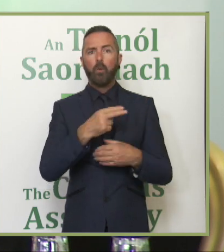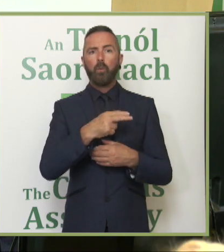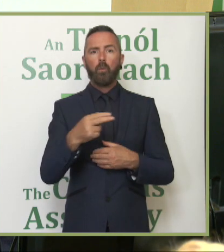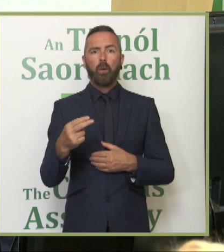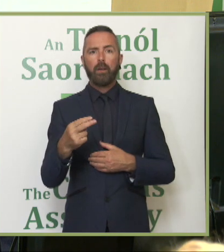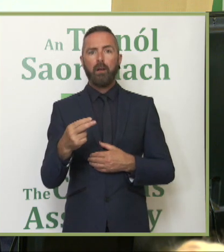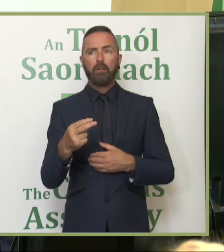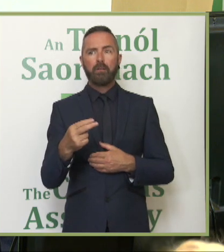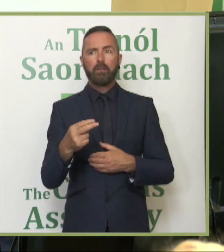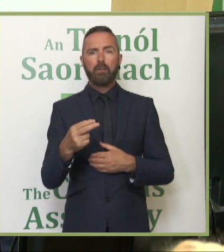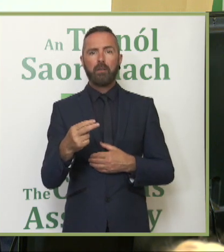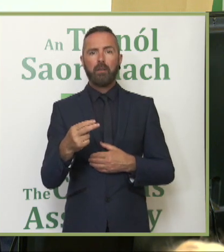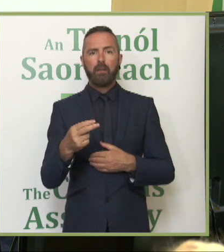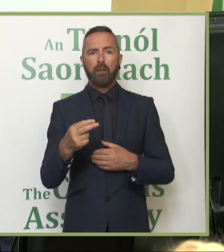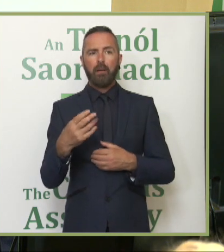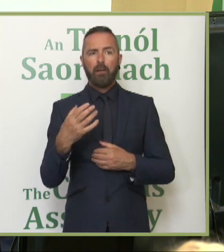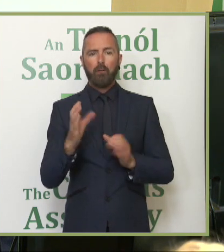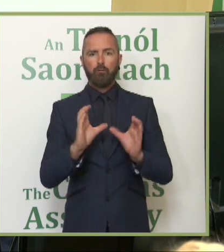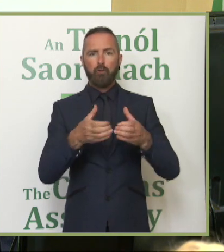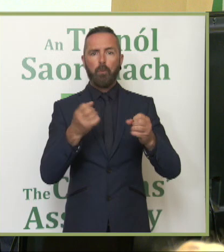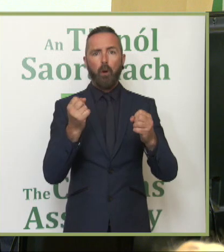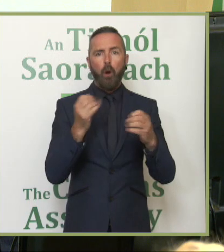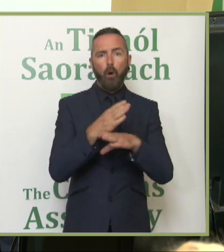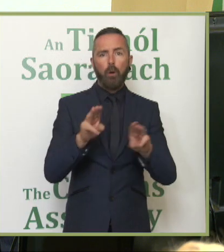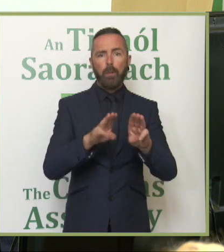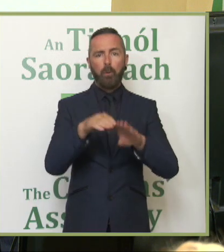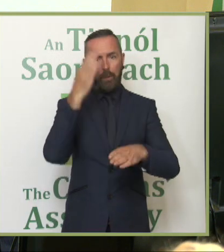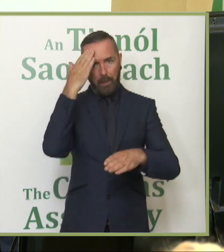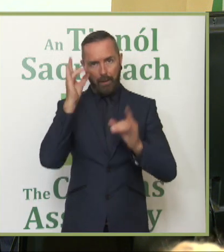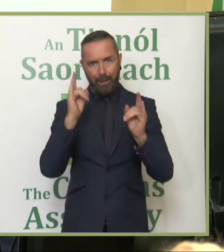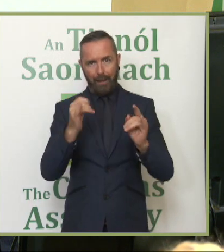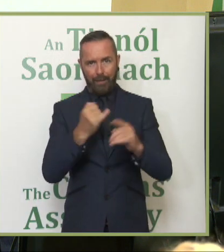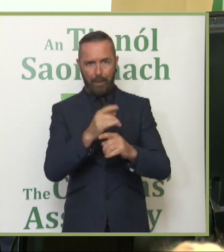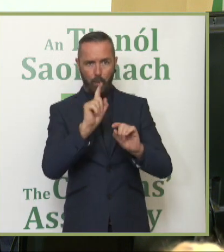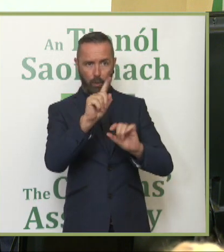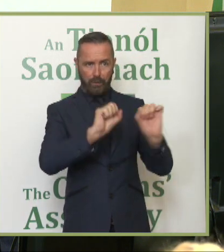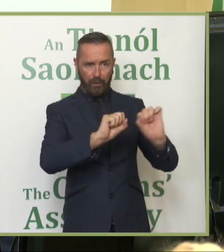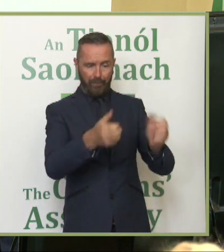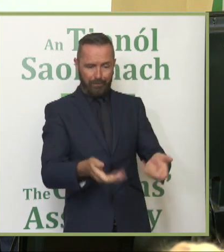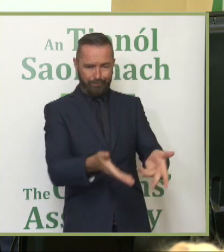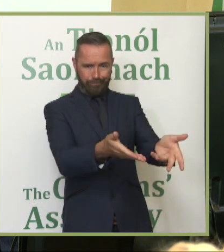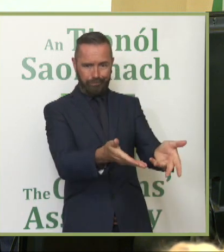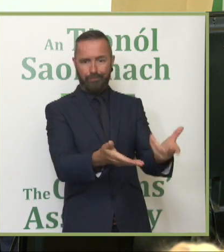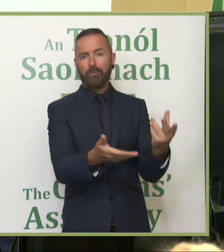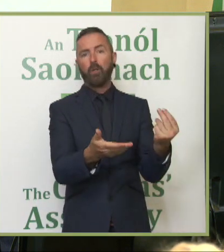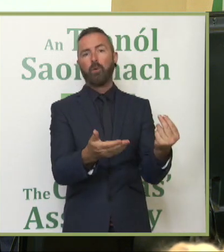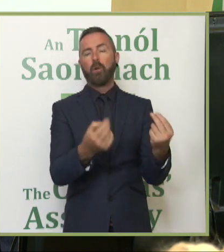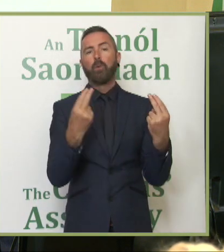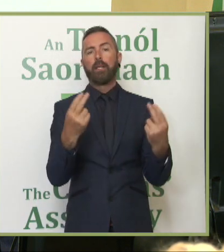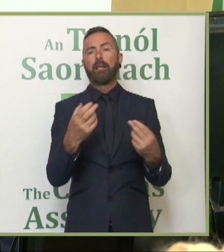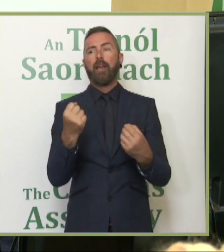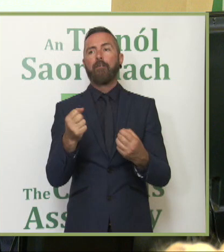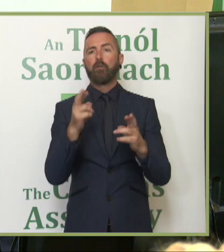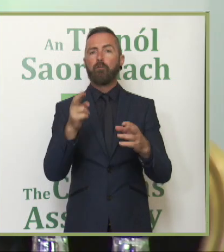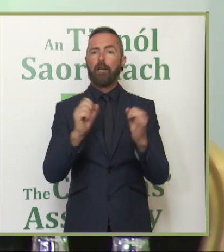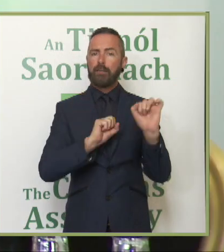either mental health or an addiction service. We're going to look at it in a broader sense and have that service to support people who are suffering